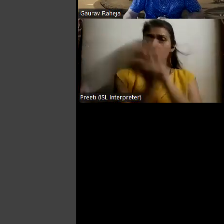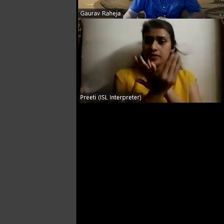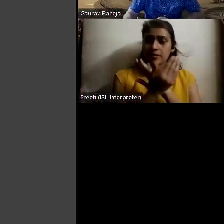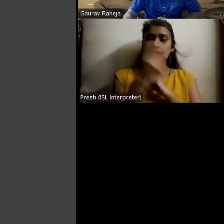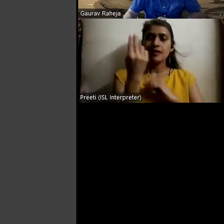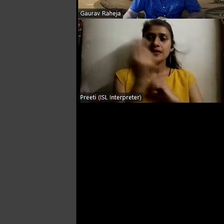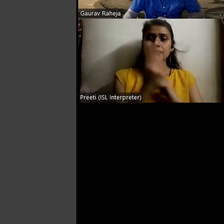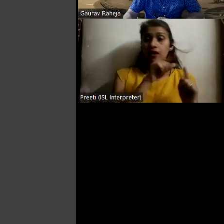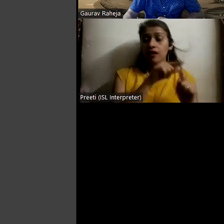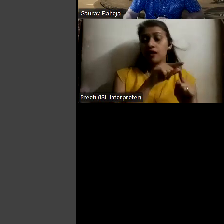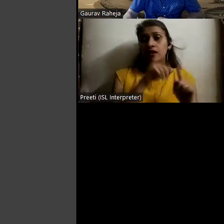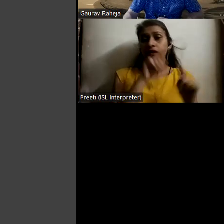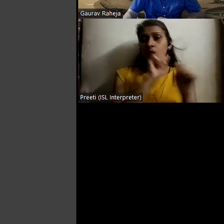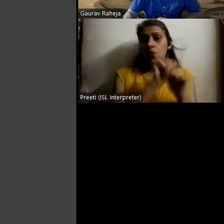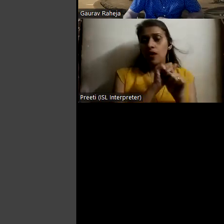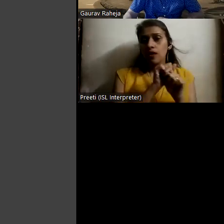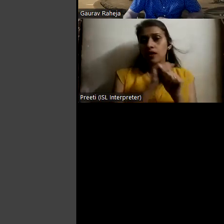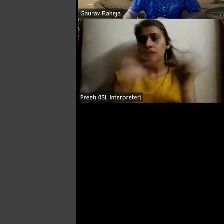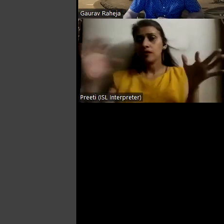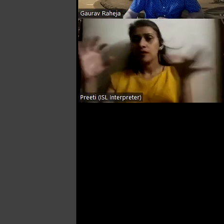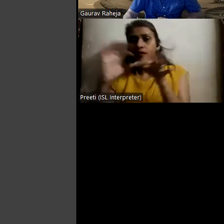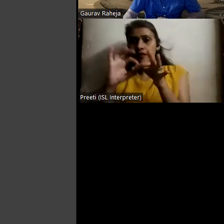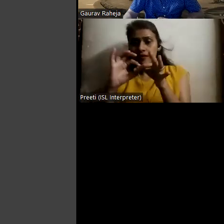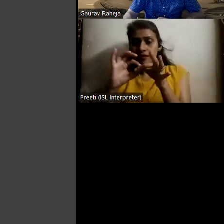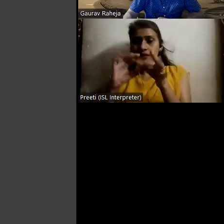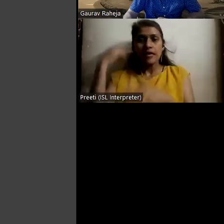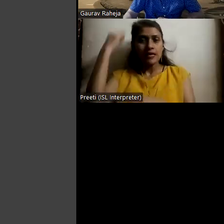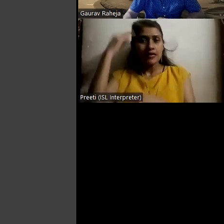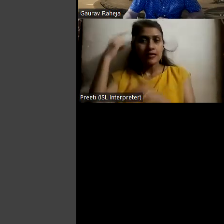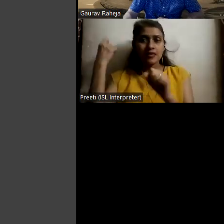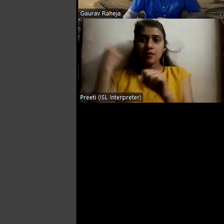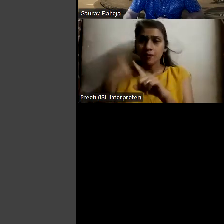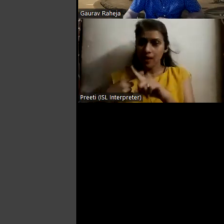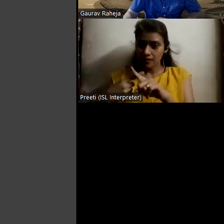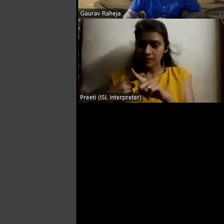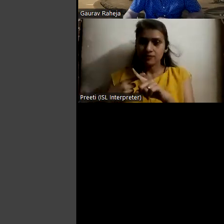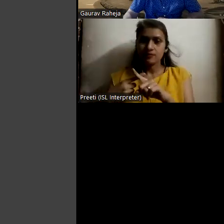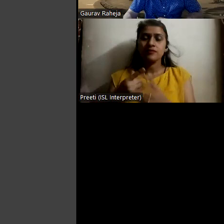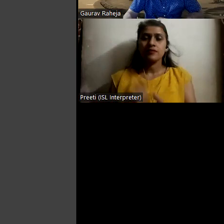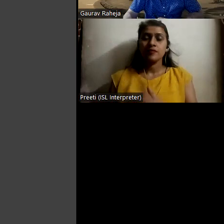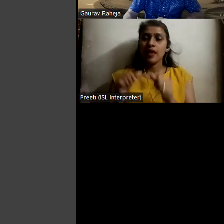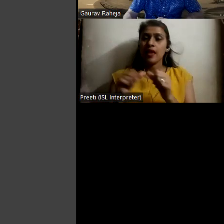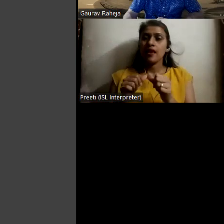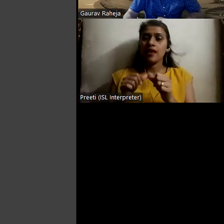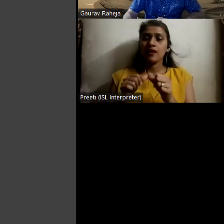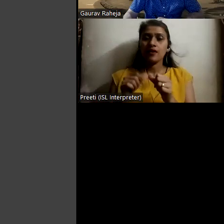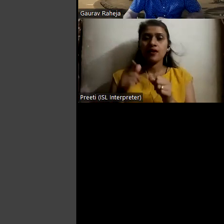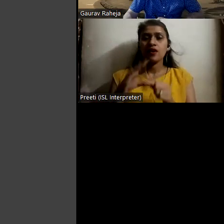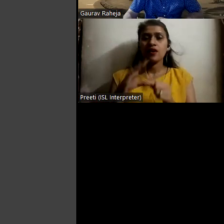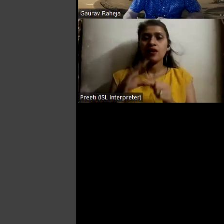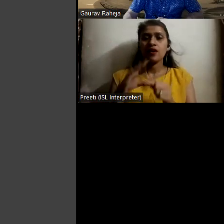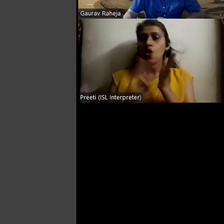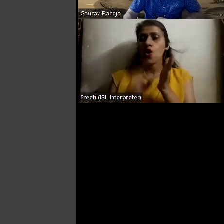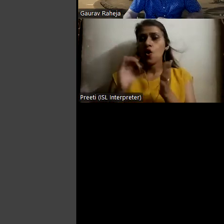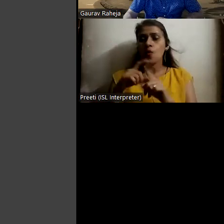Okay. So when we say universal design, maybe what I understand is